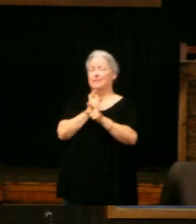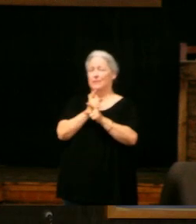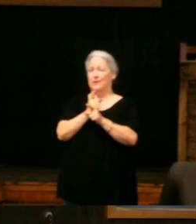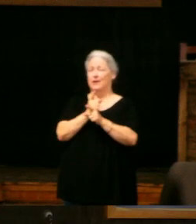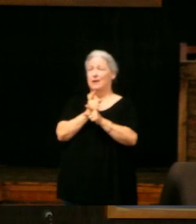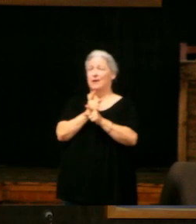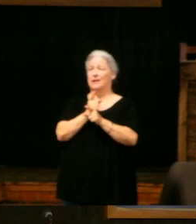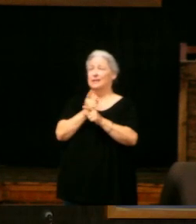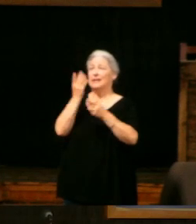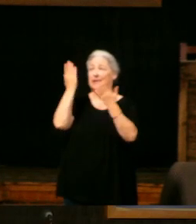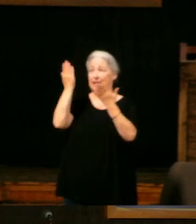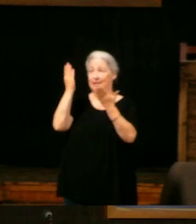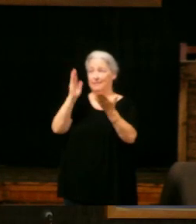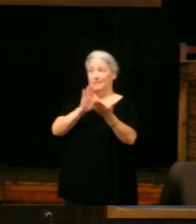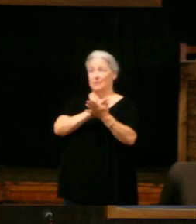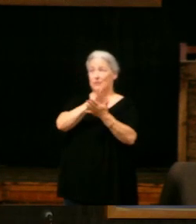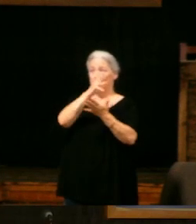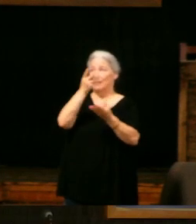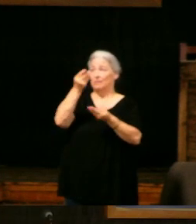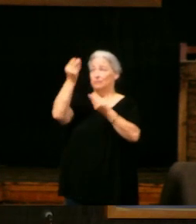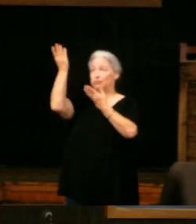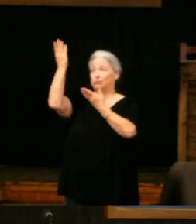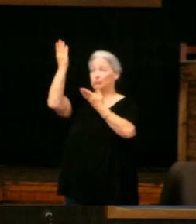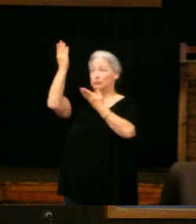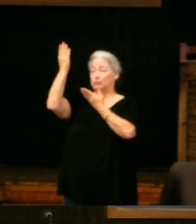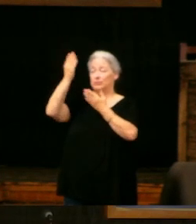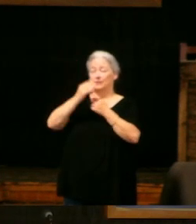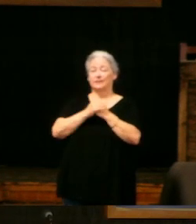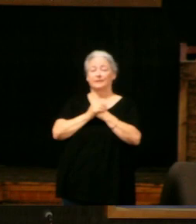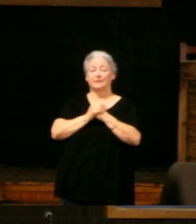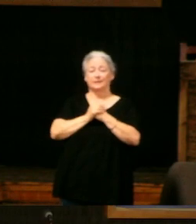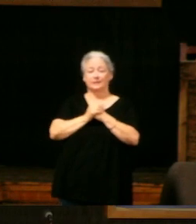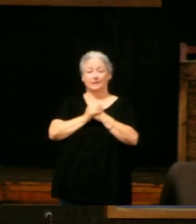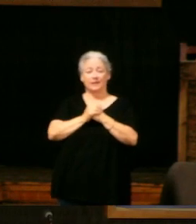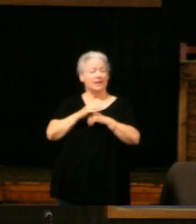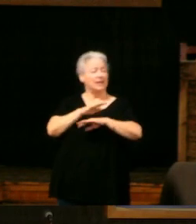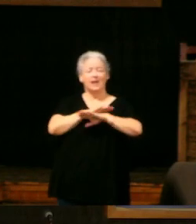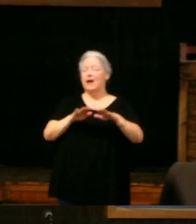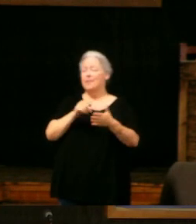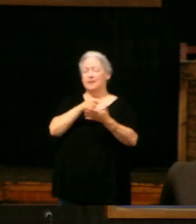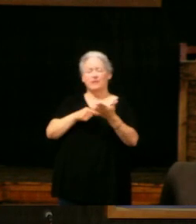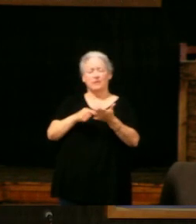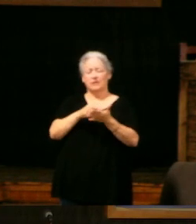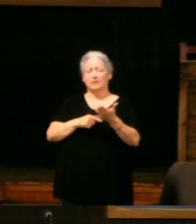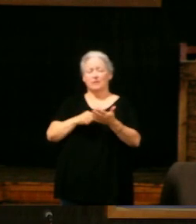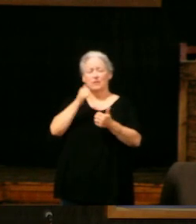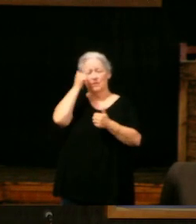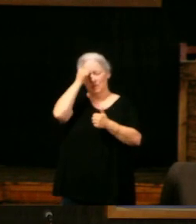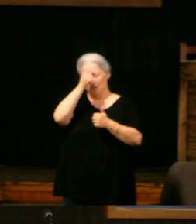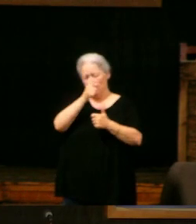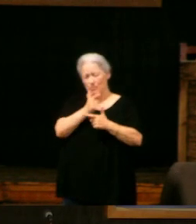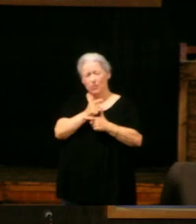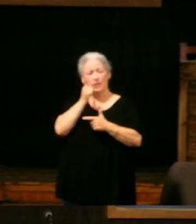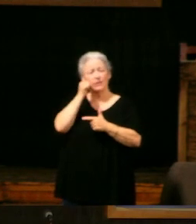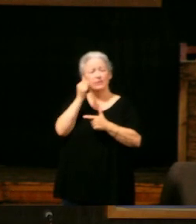and him being glorified than being critical of my brothers and sisters.